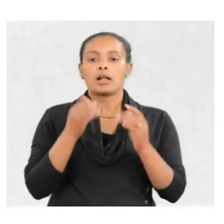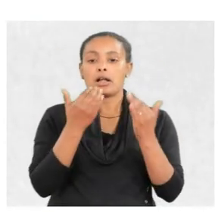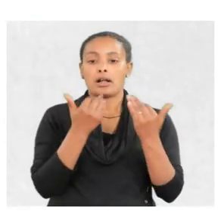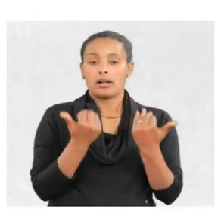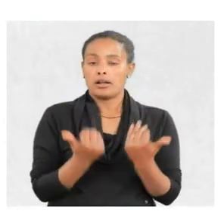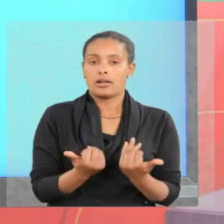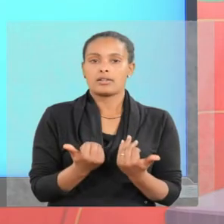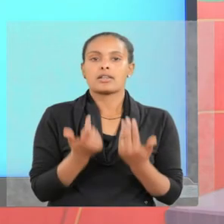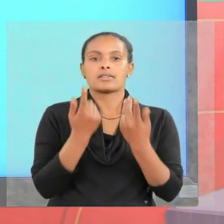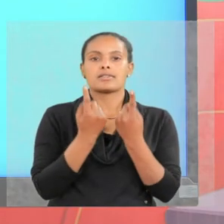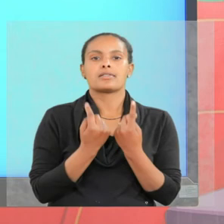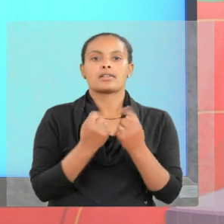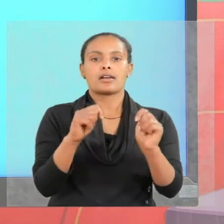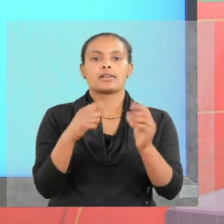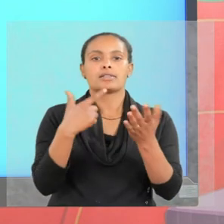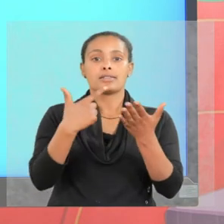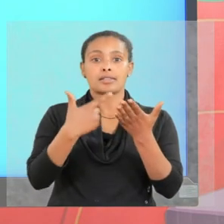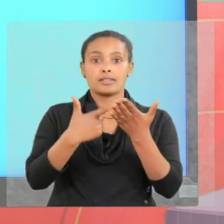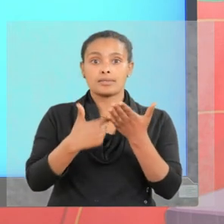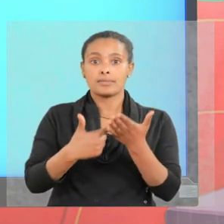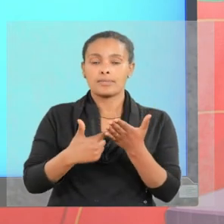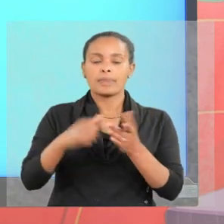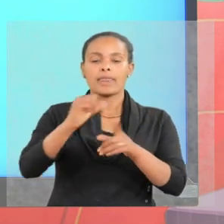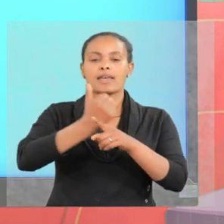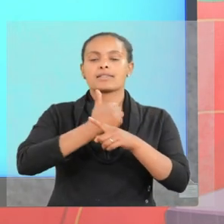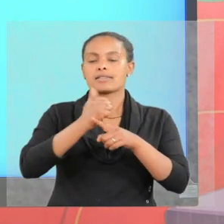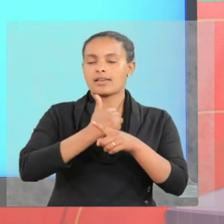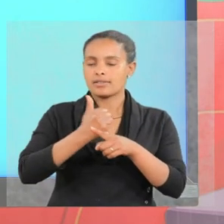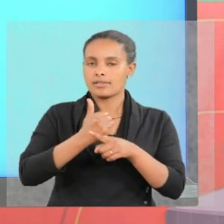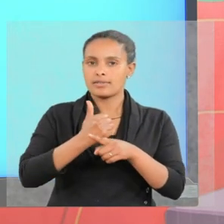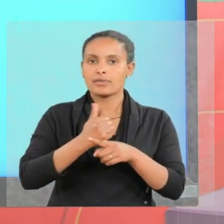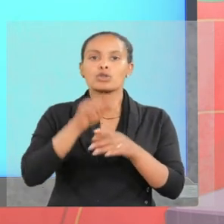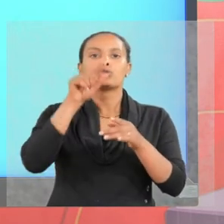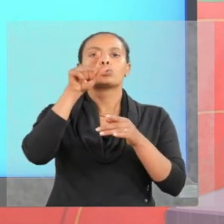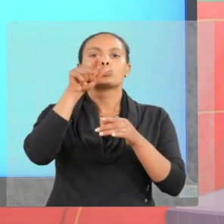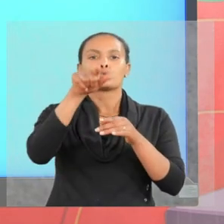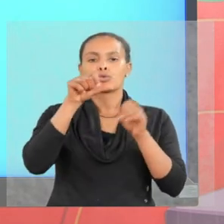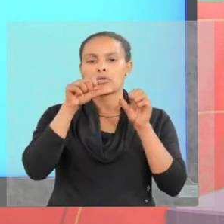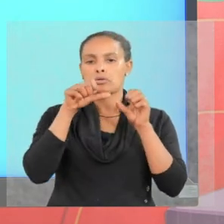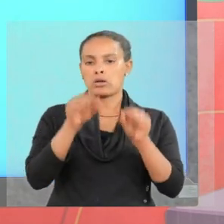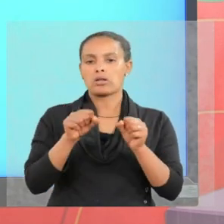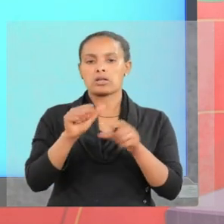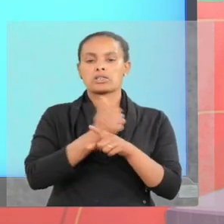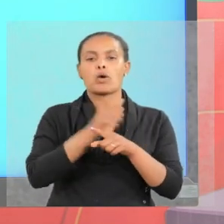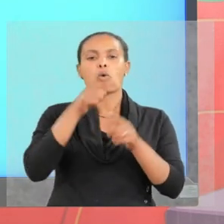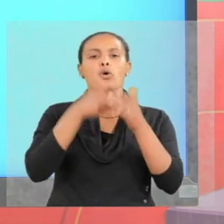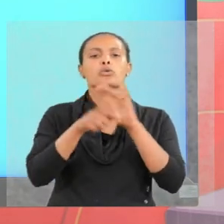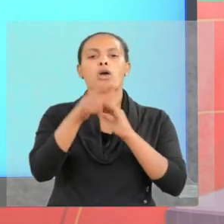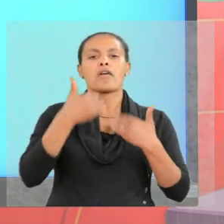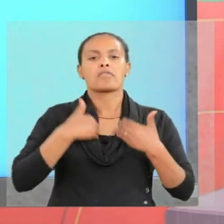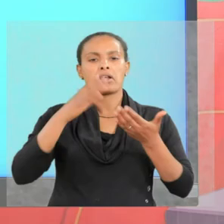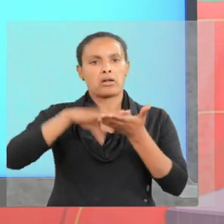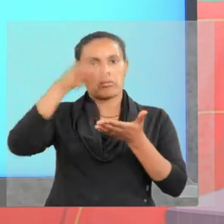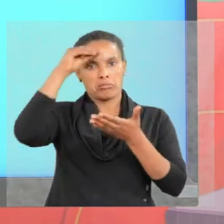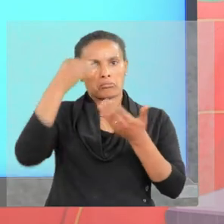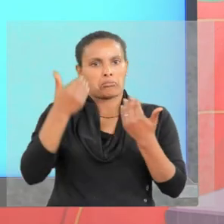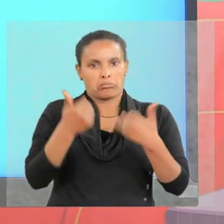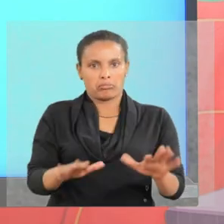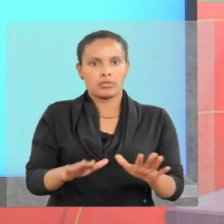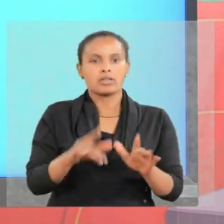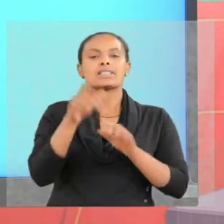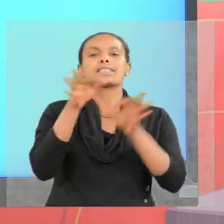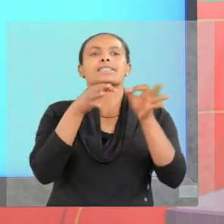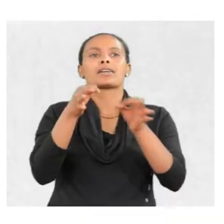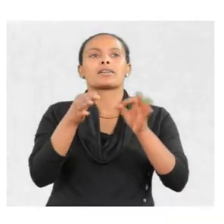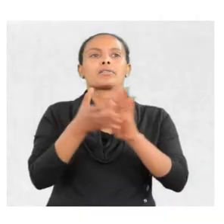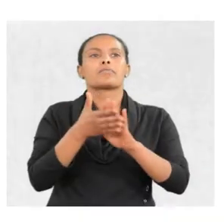let us try this exercise so that you can practice what you have just learned.